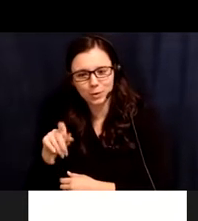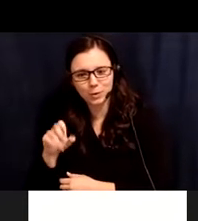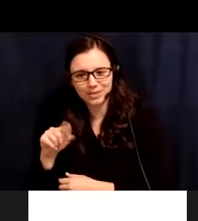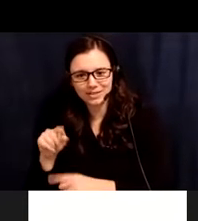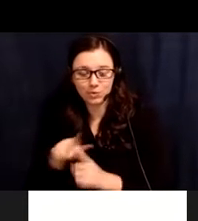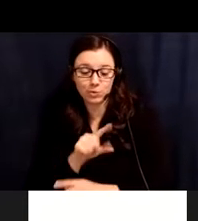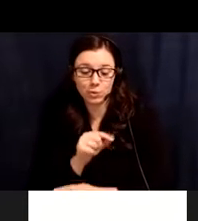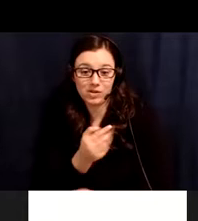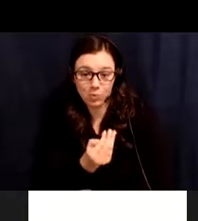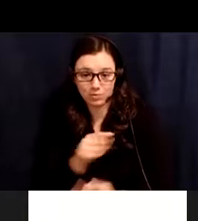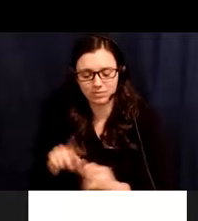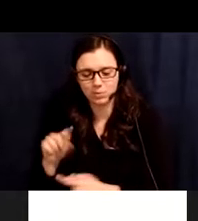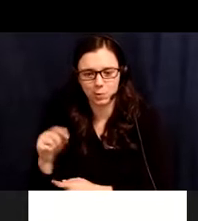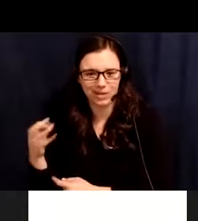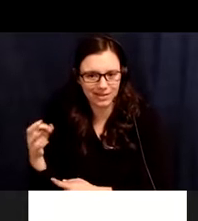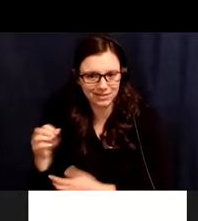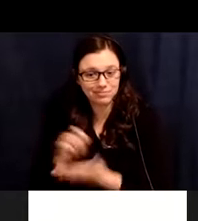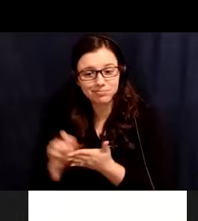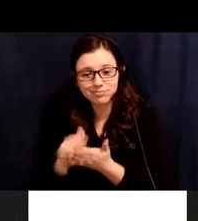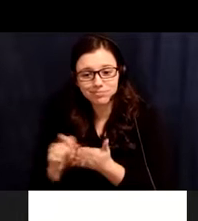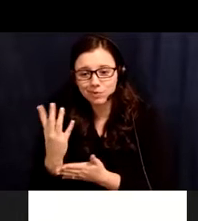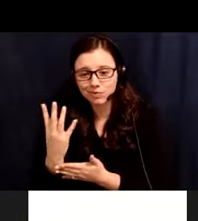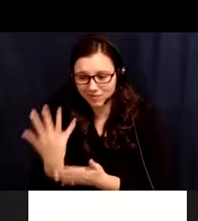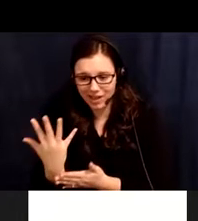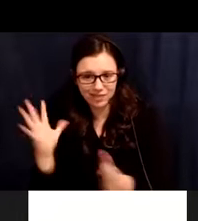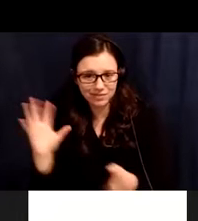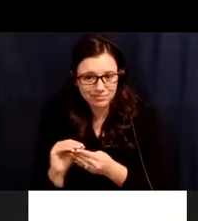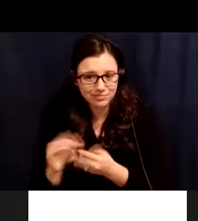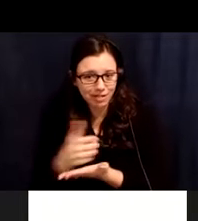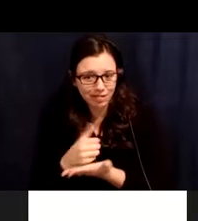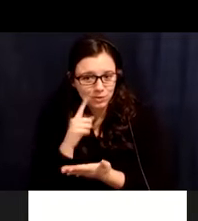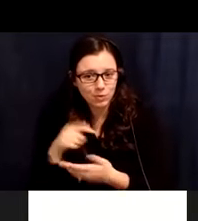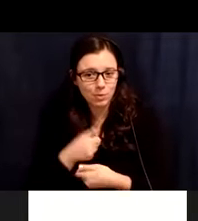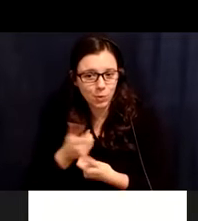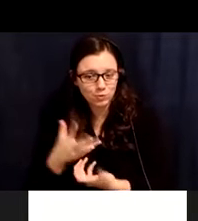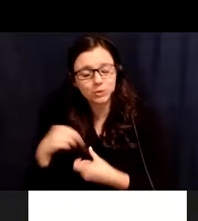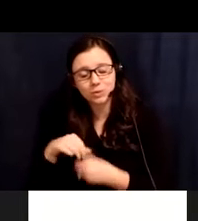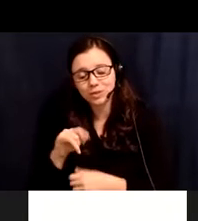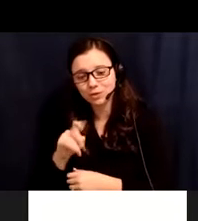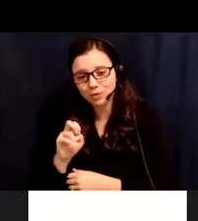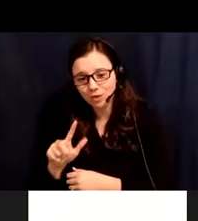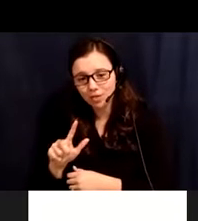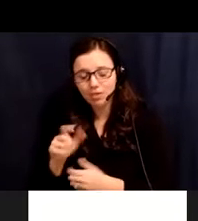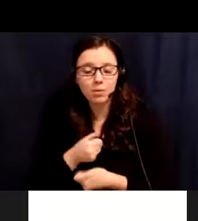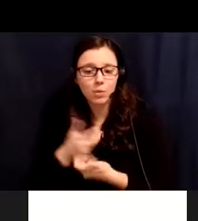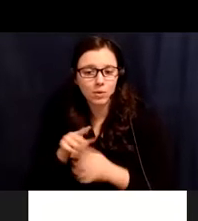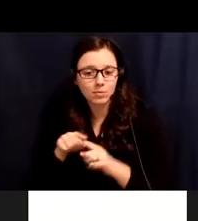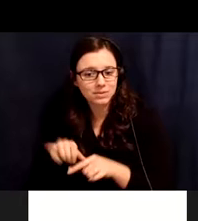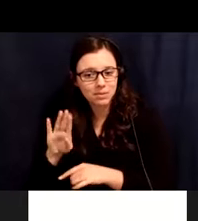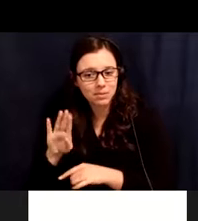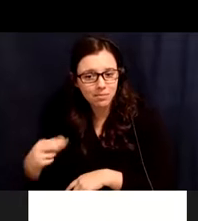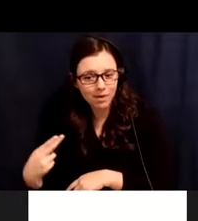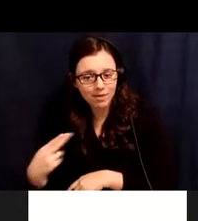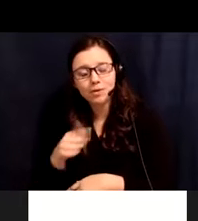2019. She is the author of 5 poetry collections, including Interval, poems based on the